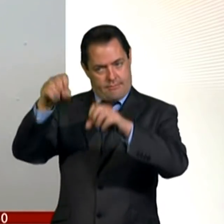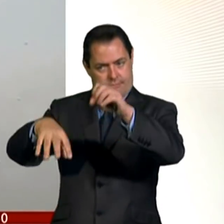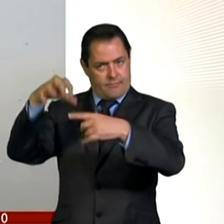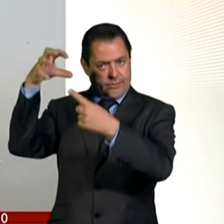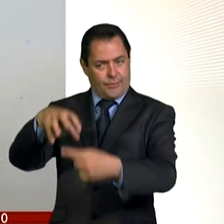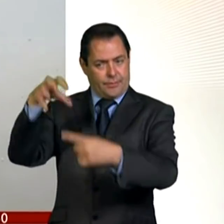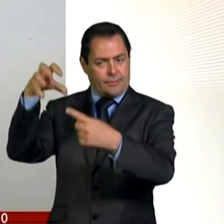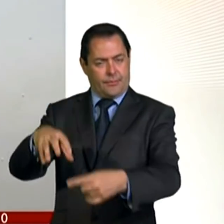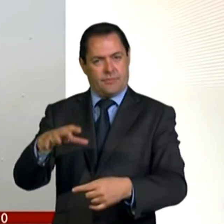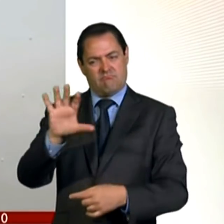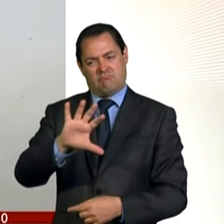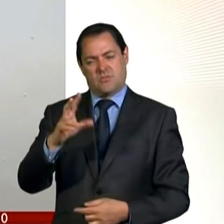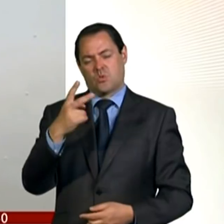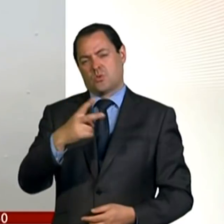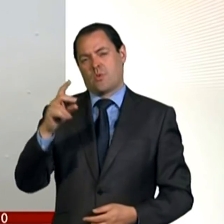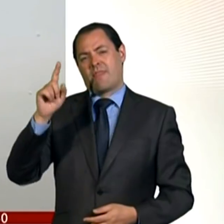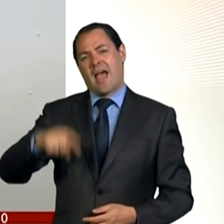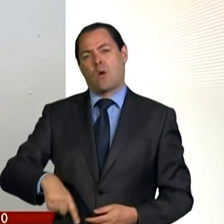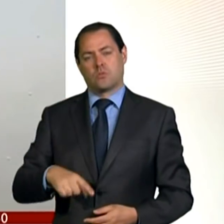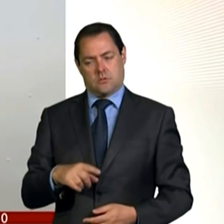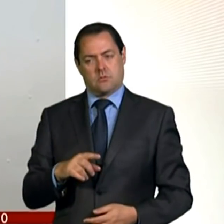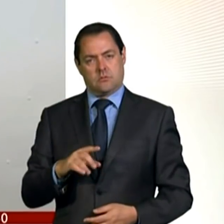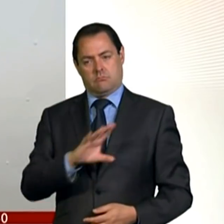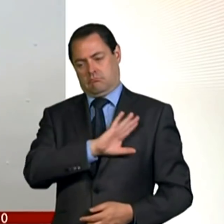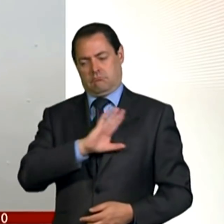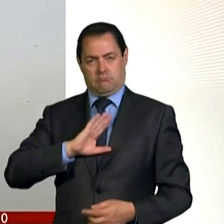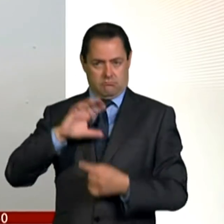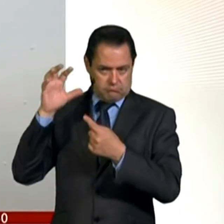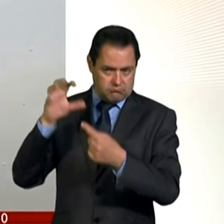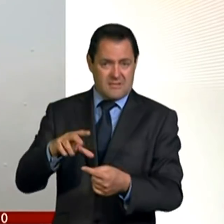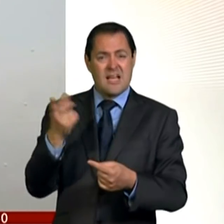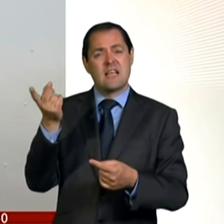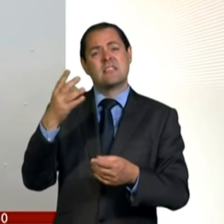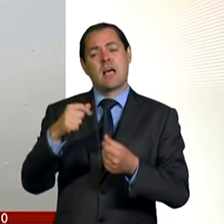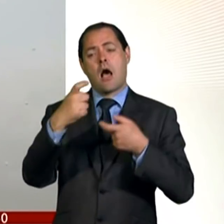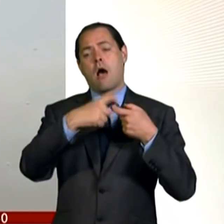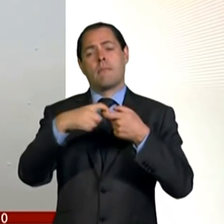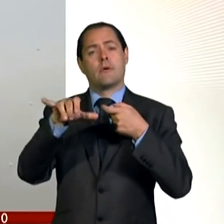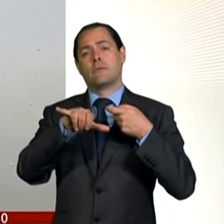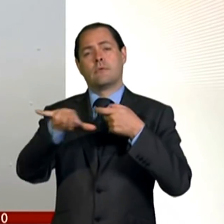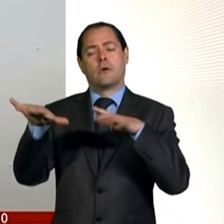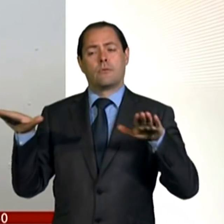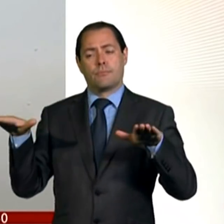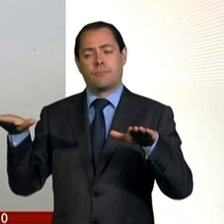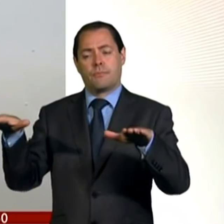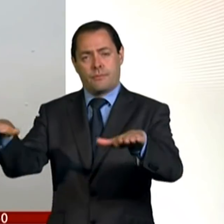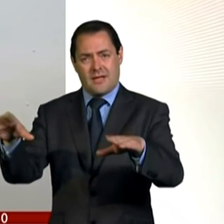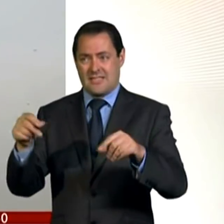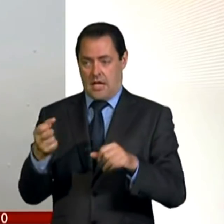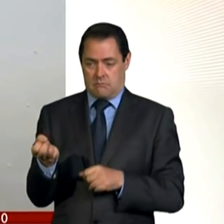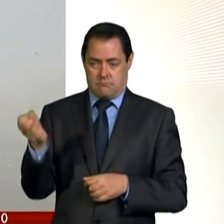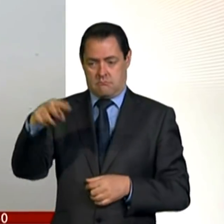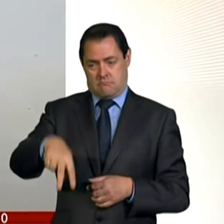deploying around 22,000 troops. Some in gliders towed behind the aircraft, some obviously jumping out through the